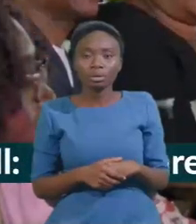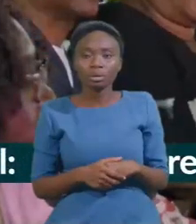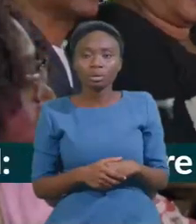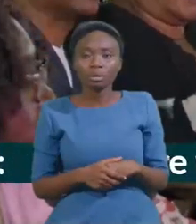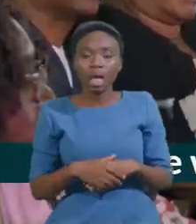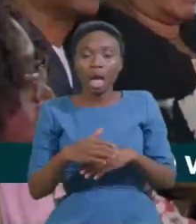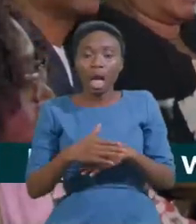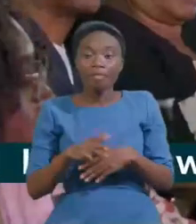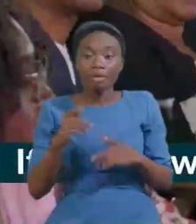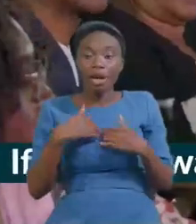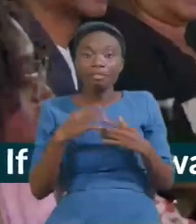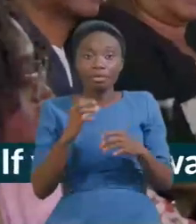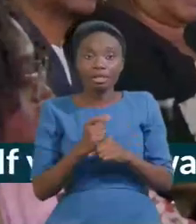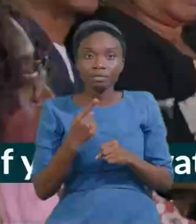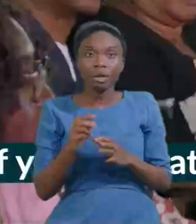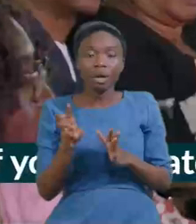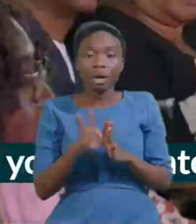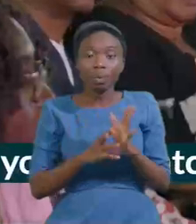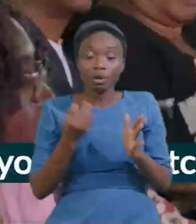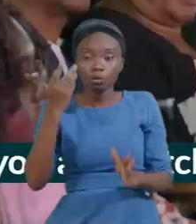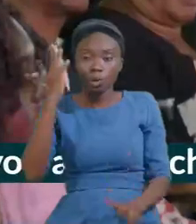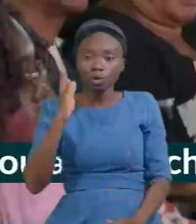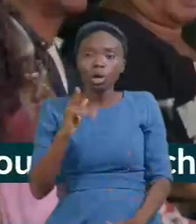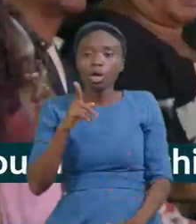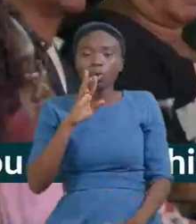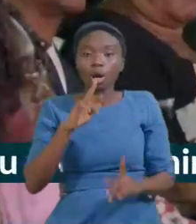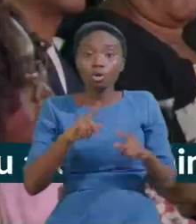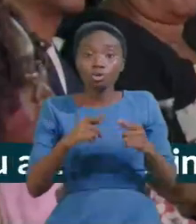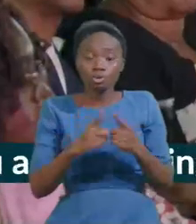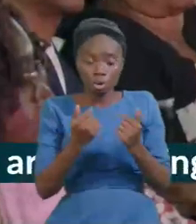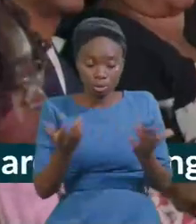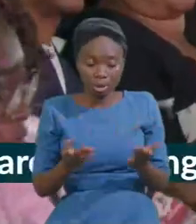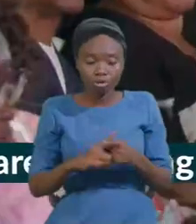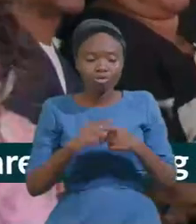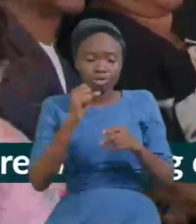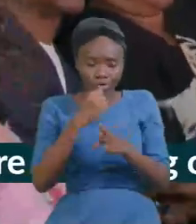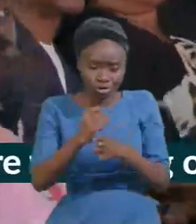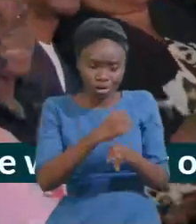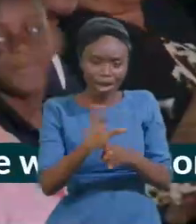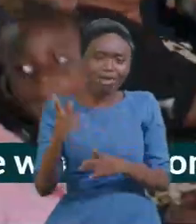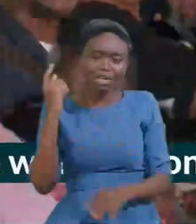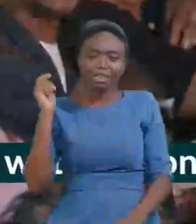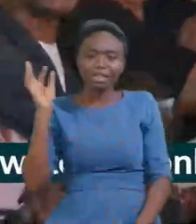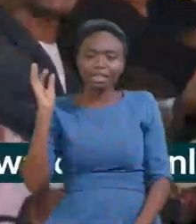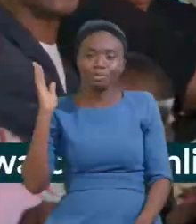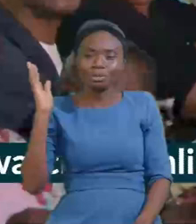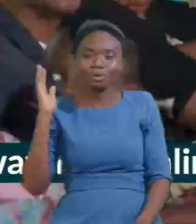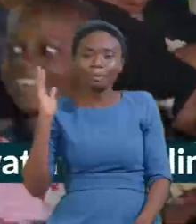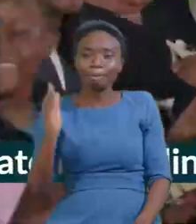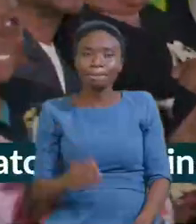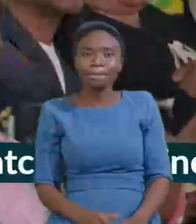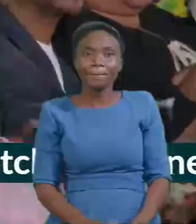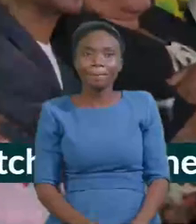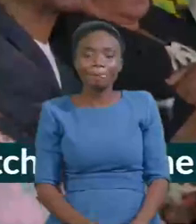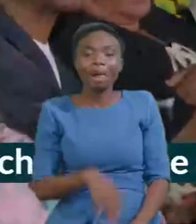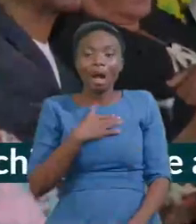miracle, après avoir reçu ton miracle, you are going to come here to share your testimony. Vous allez venir ici témoigner. And miracles